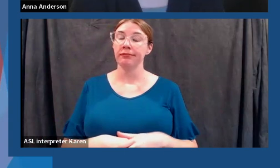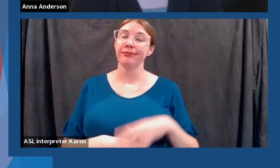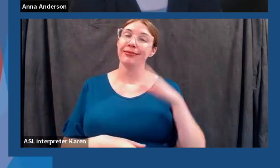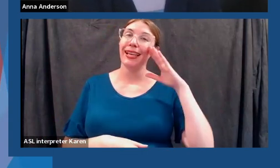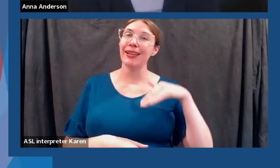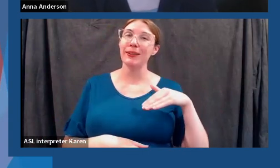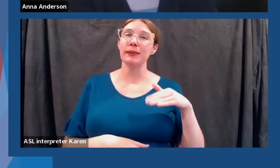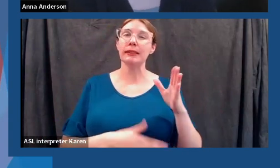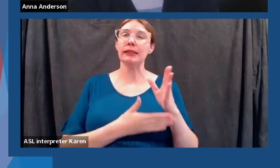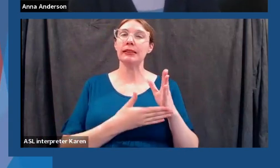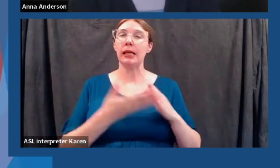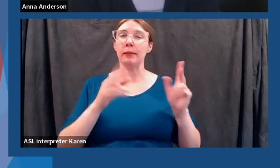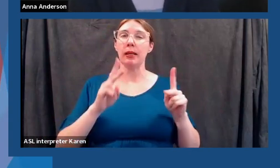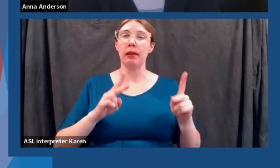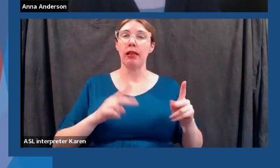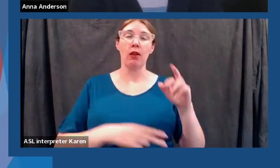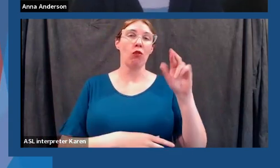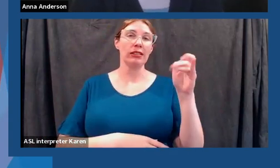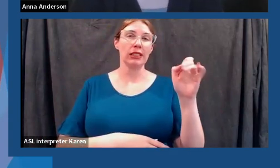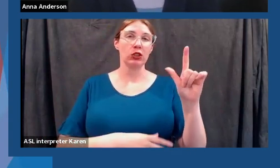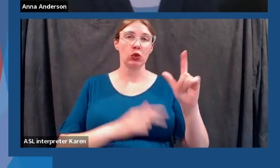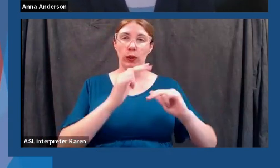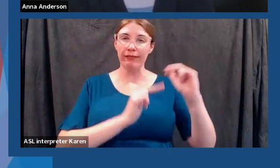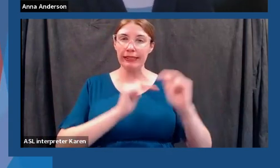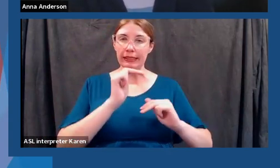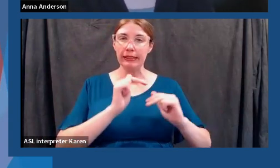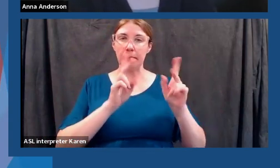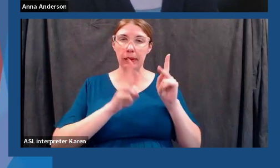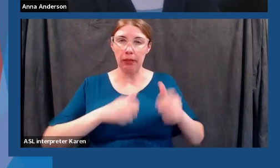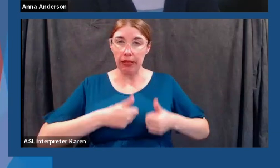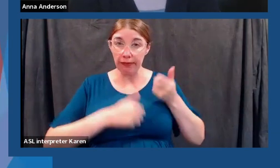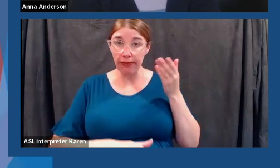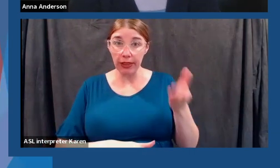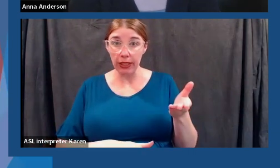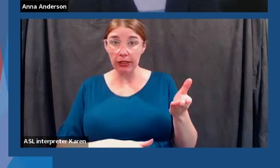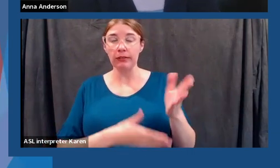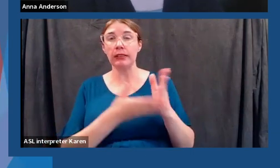in residential placement or residential facilities have